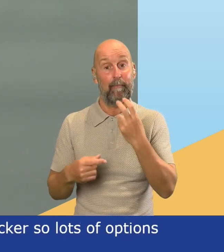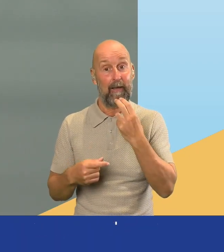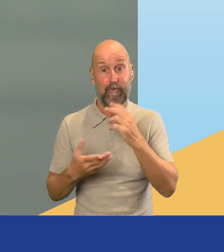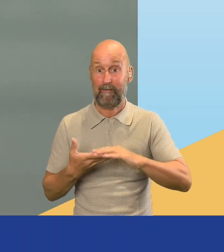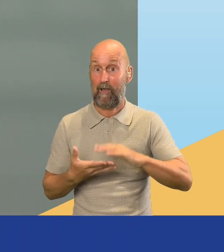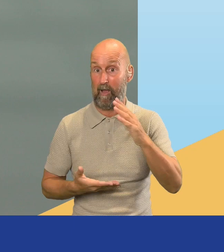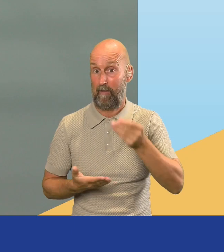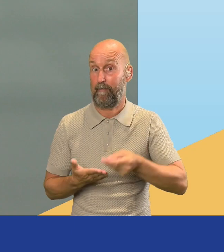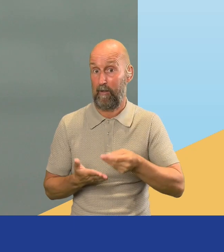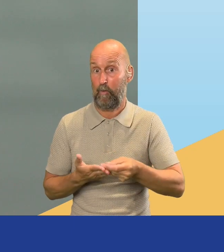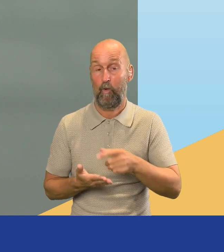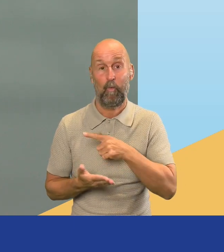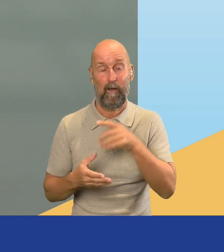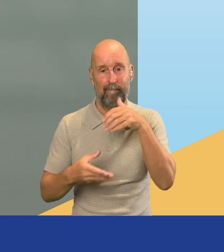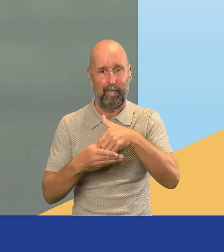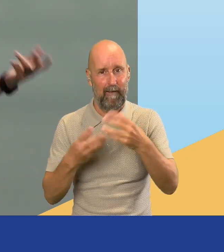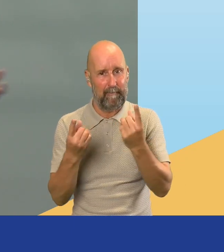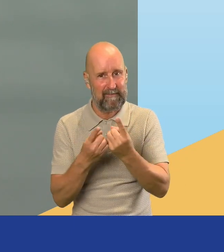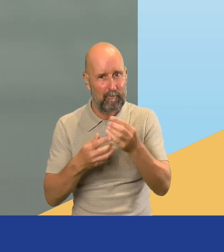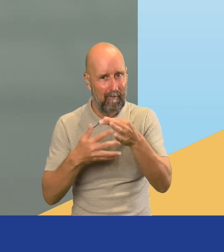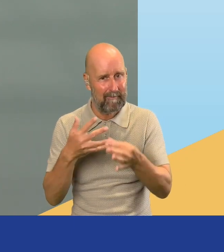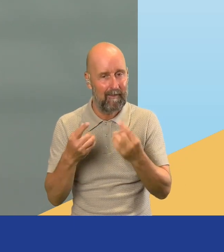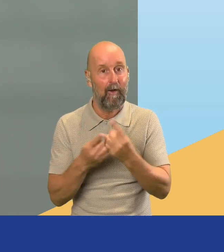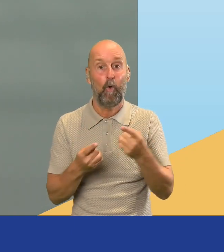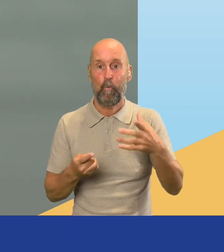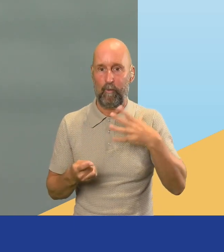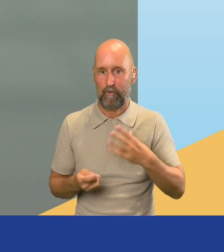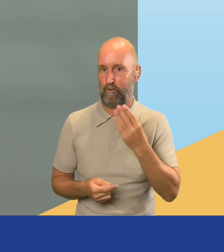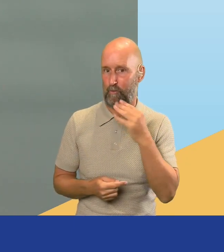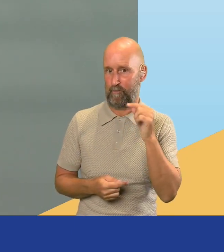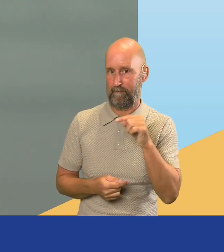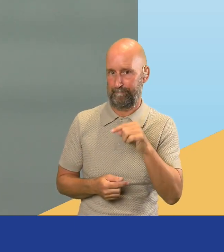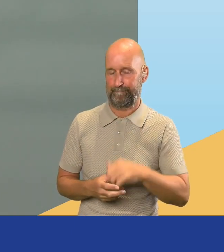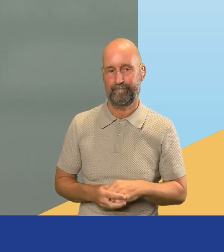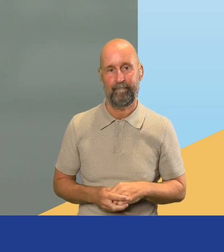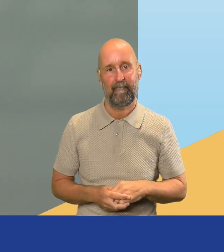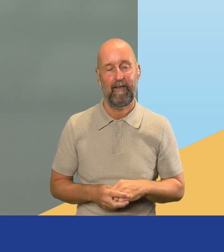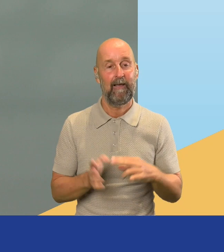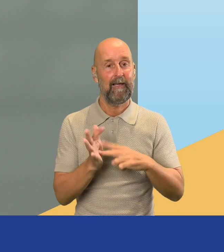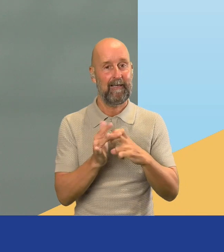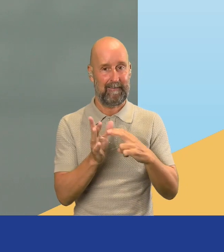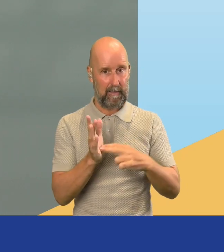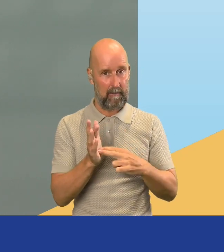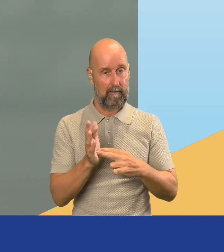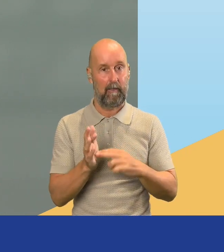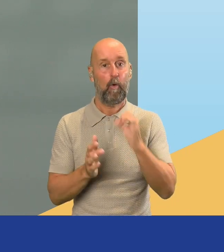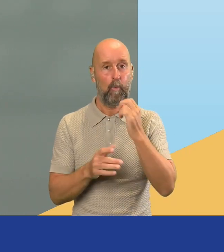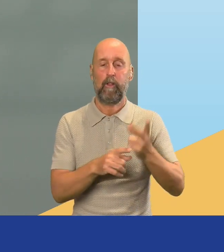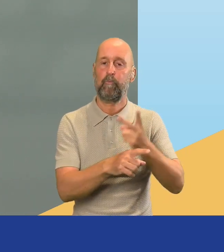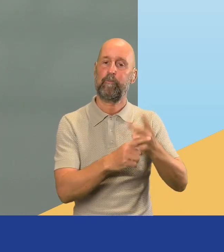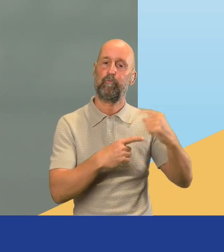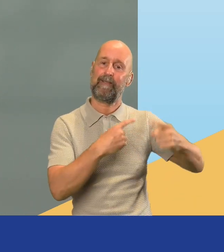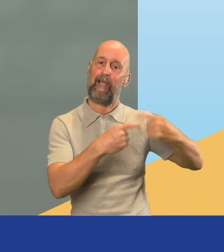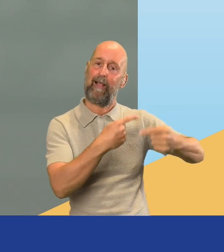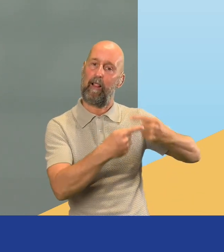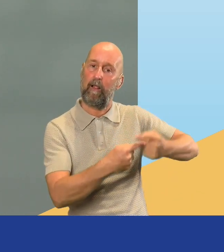value, because it has rare earth materials inside of it that we would then want to use. And going forward, Nissan will have a recycling facility. It